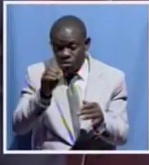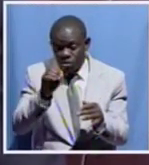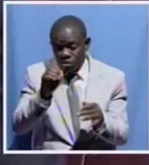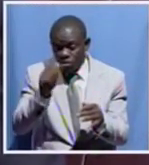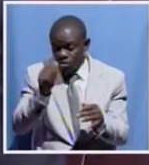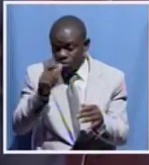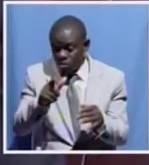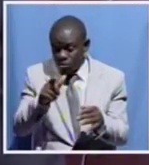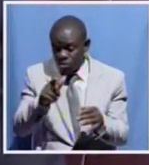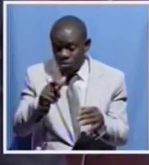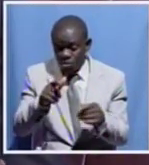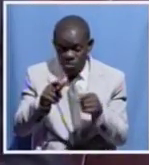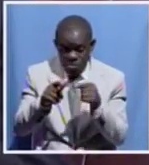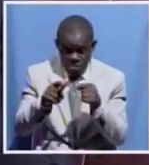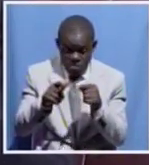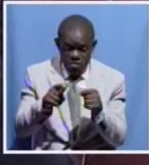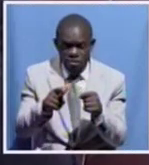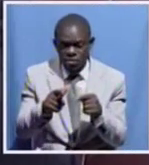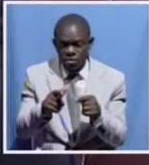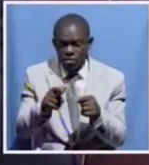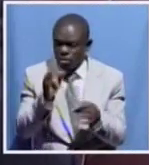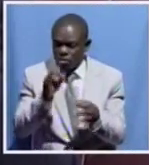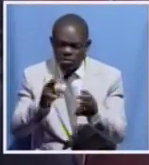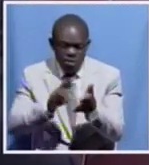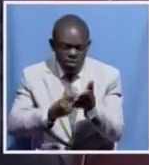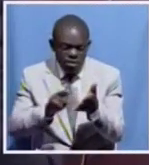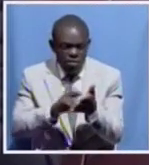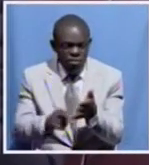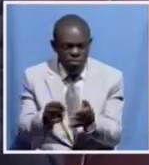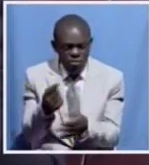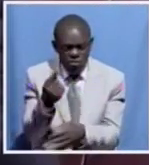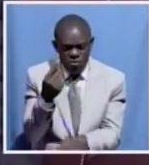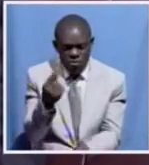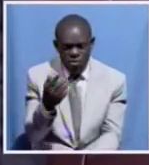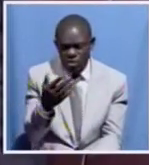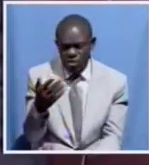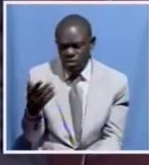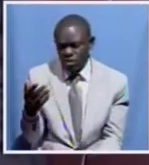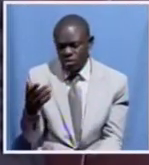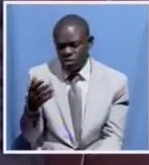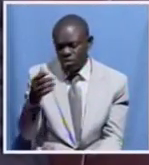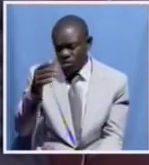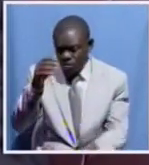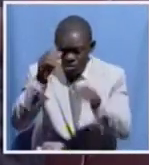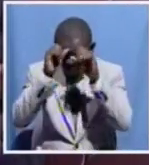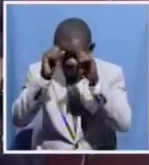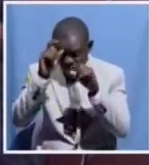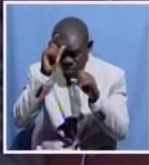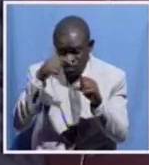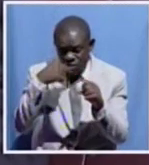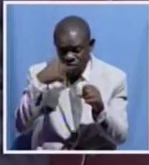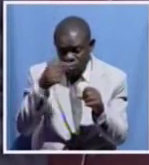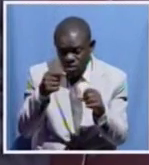which we think we must follow. One thing that he has unequivocally said is that Zambia shall